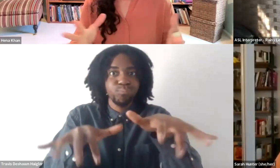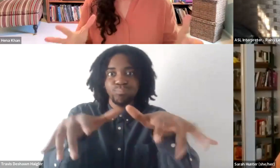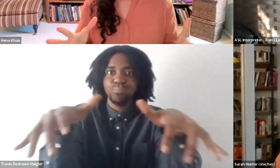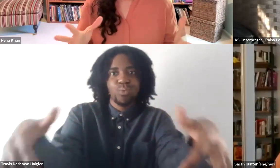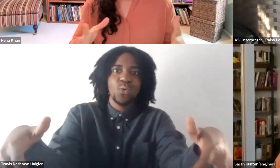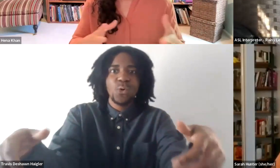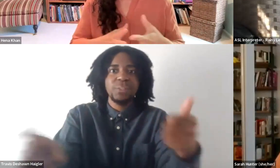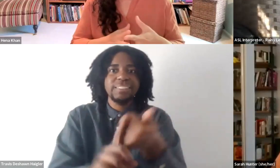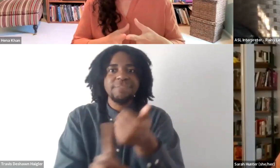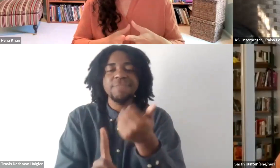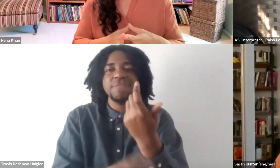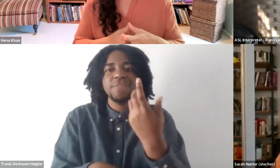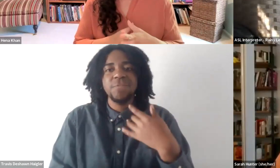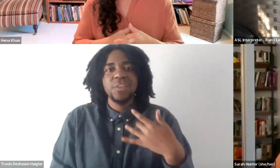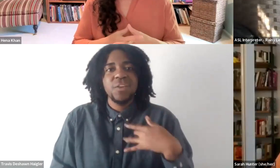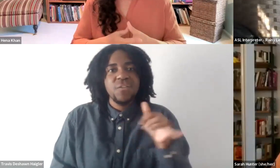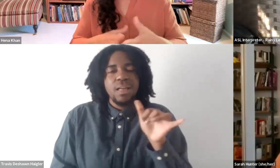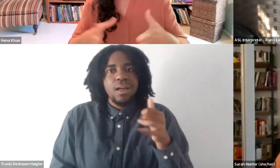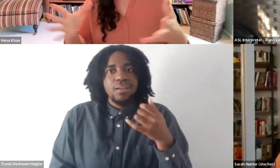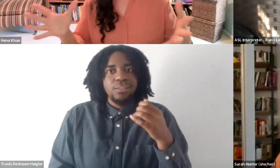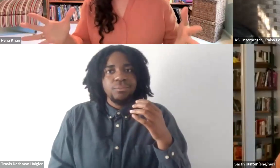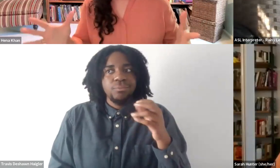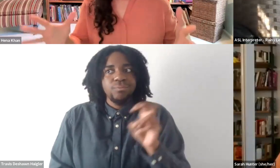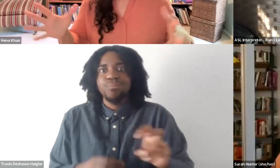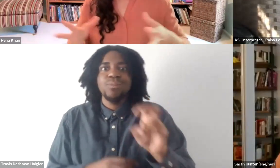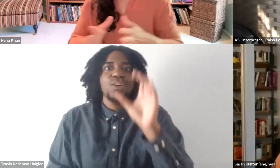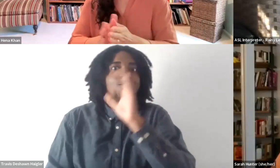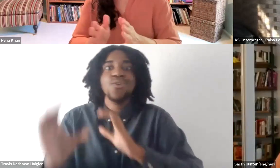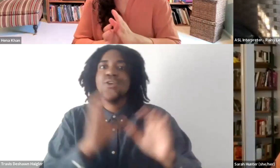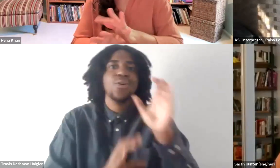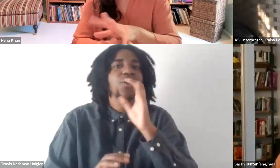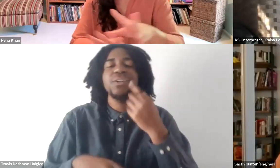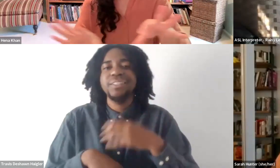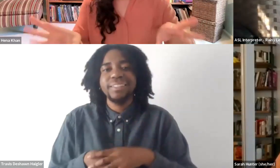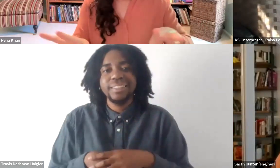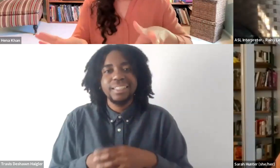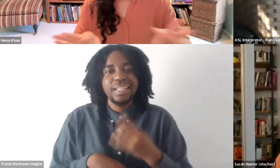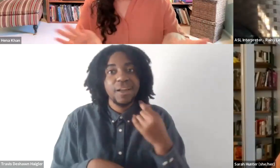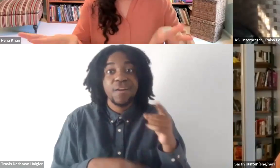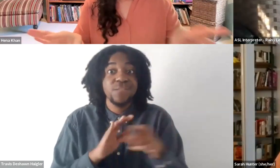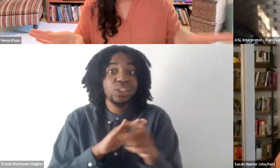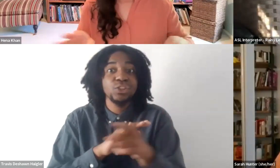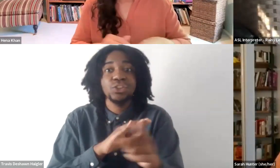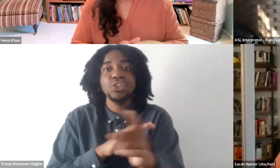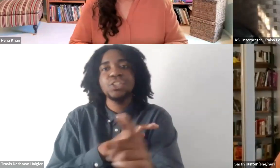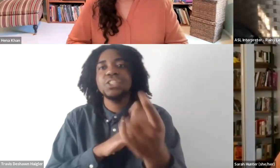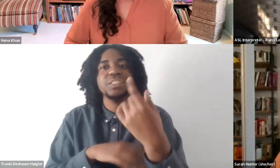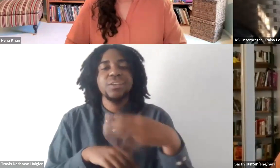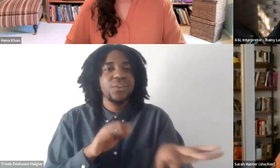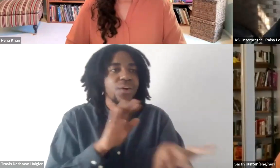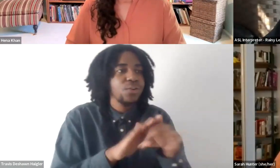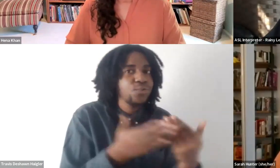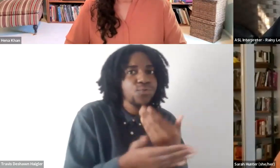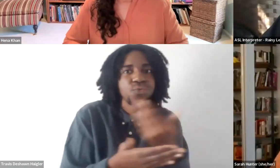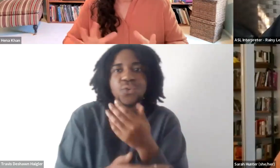on an expedition, and, you know, like Raiders of the Lost Ark or something like that, where you just kept uncovering different hidden rooms and things like